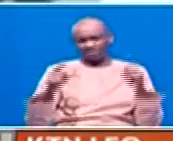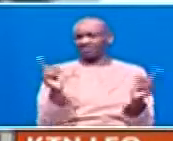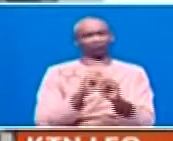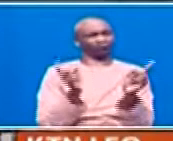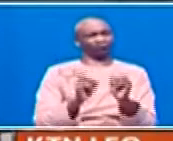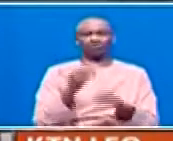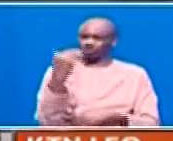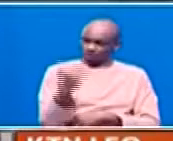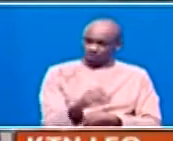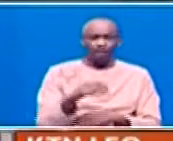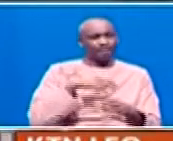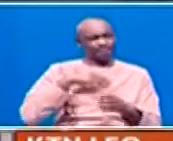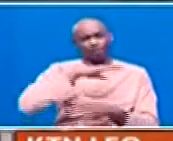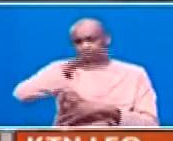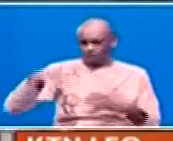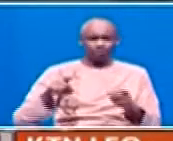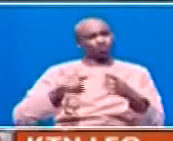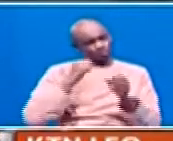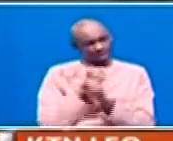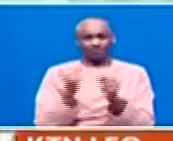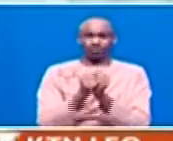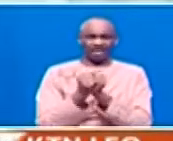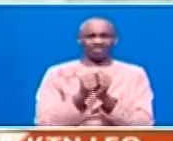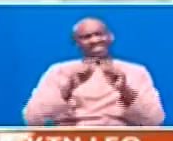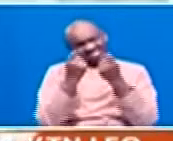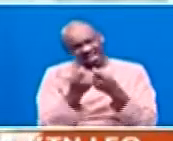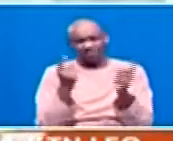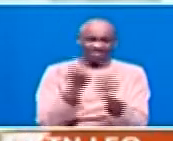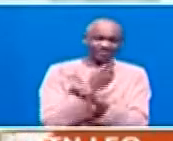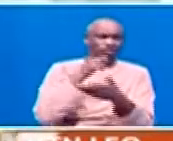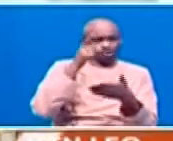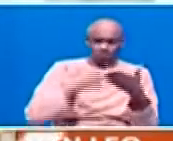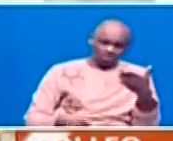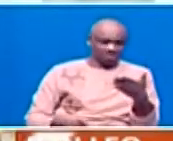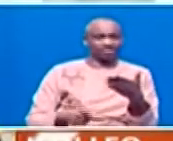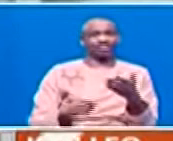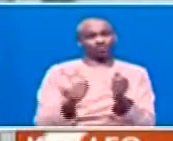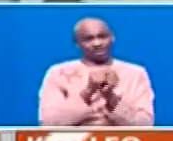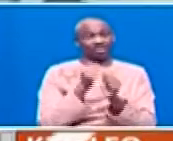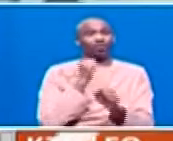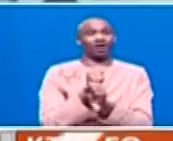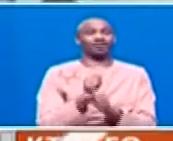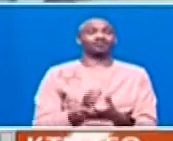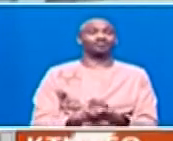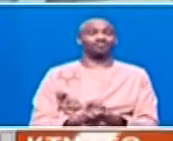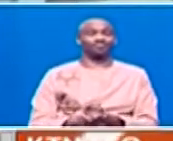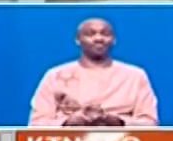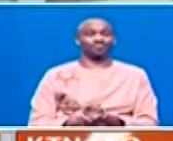Pwani na kuwaleta pamoja watu tofauti tofauti licha ya kabila zao au wanakotokea.